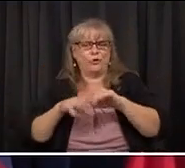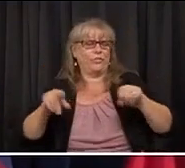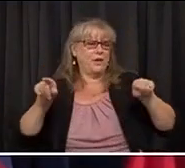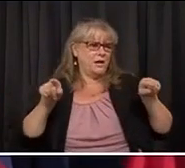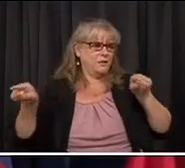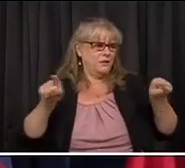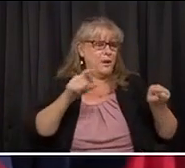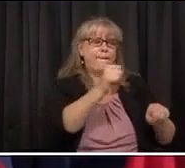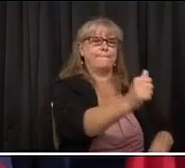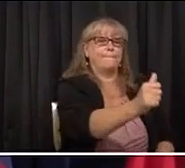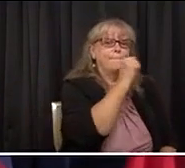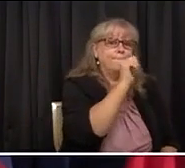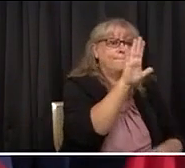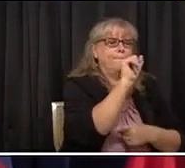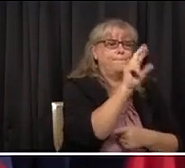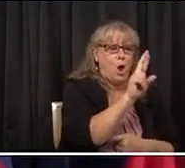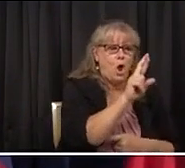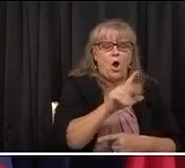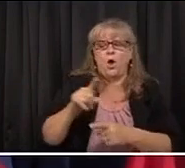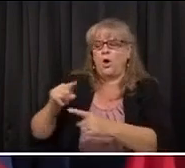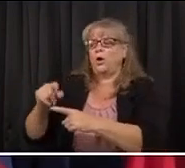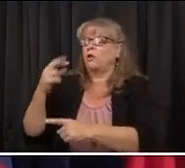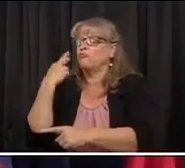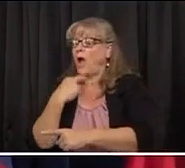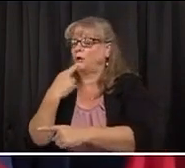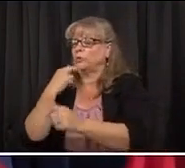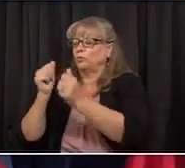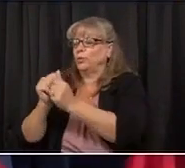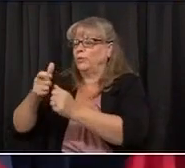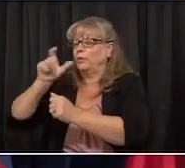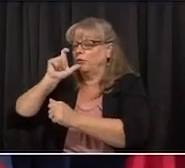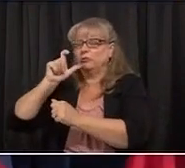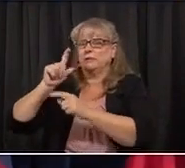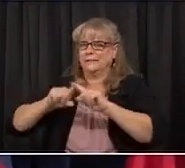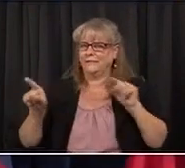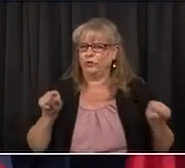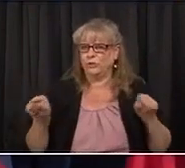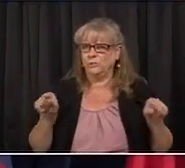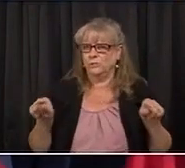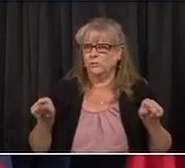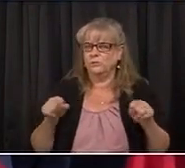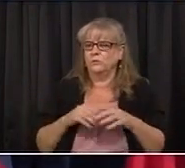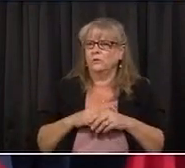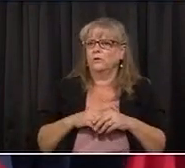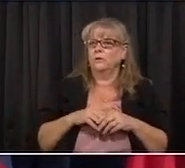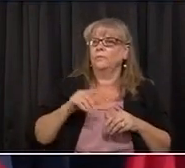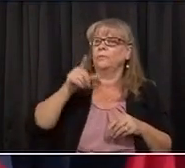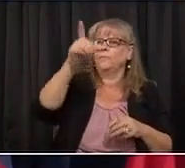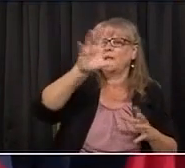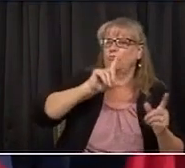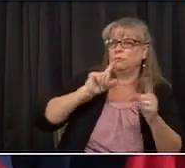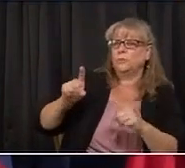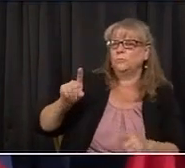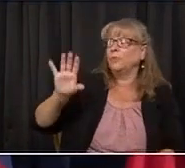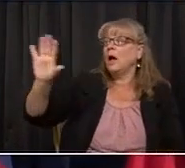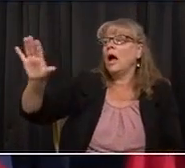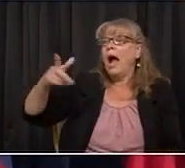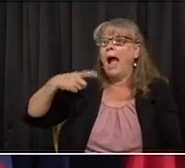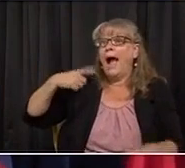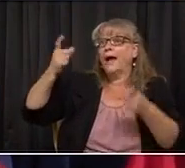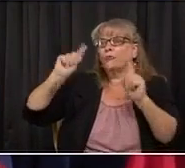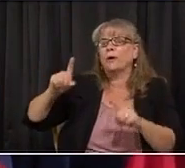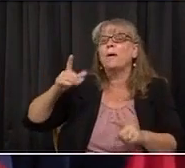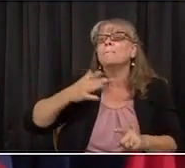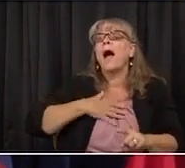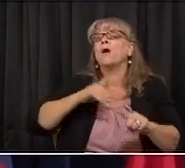what will your action be now? Well, I agree that it's a terrible terrible temporary rule. It's